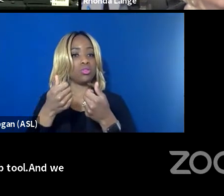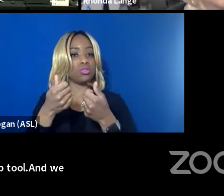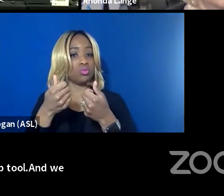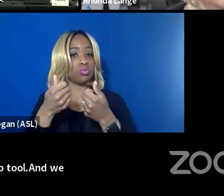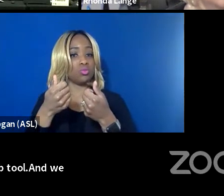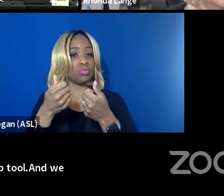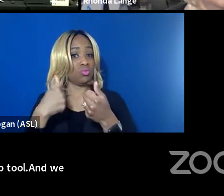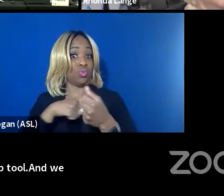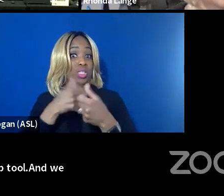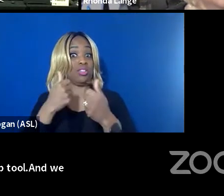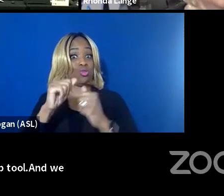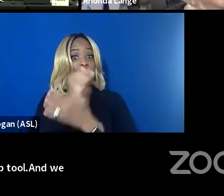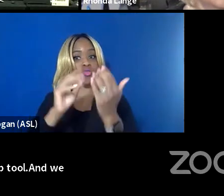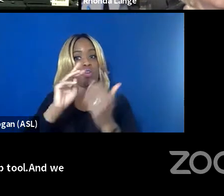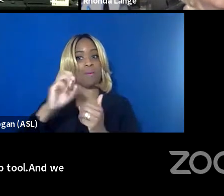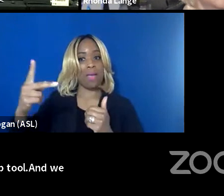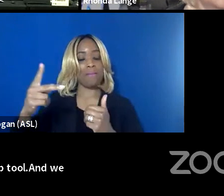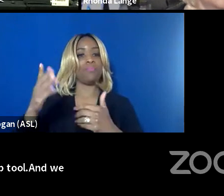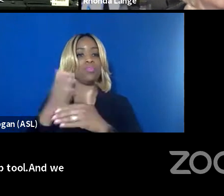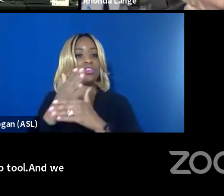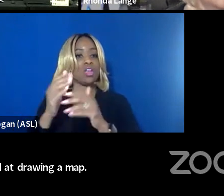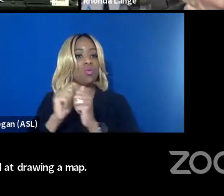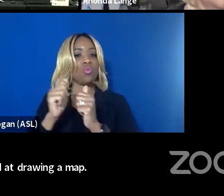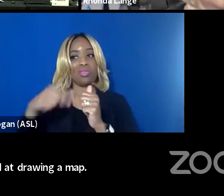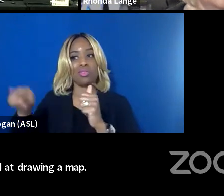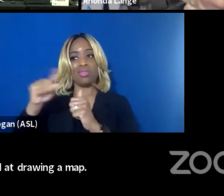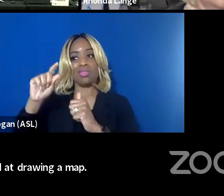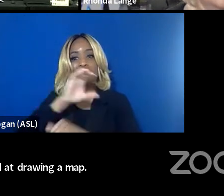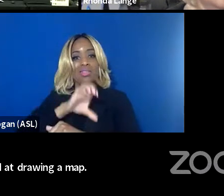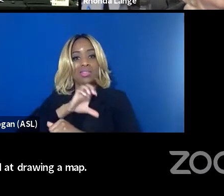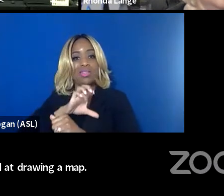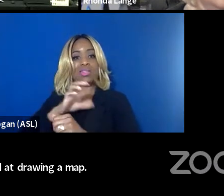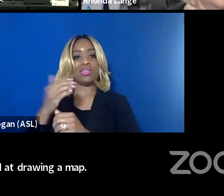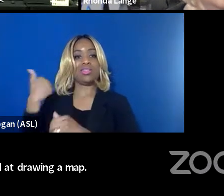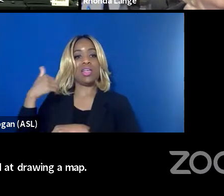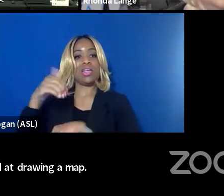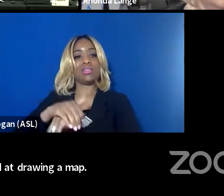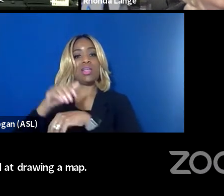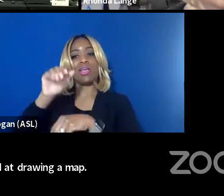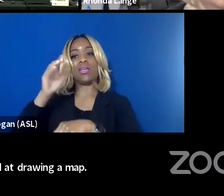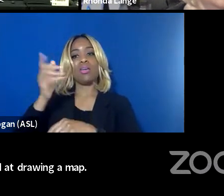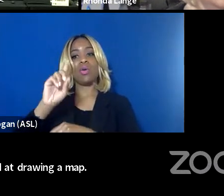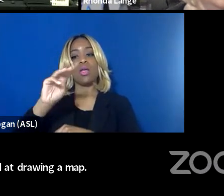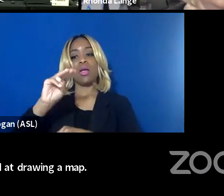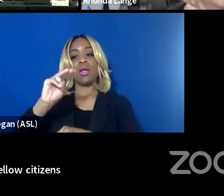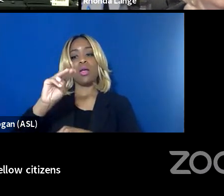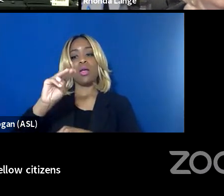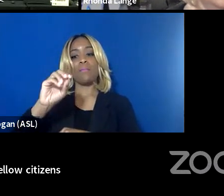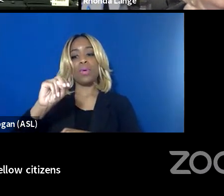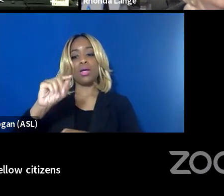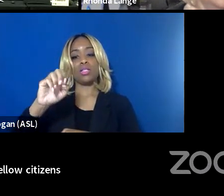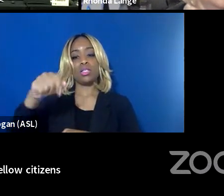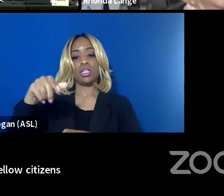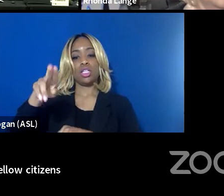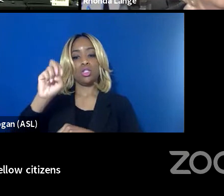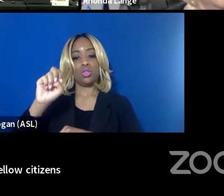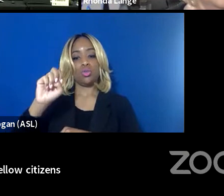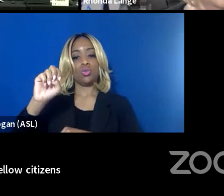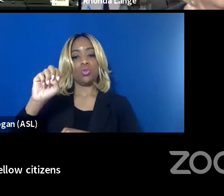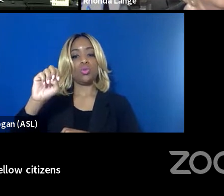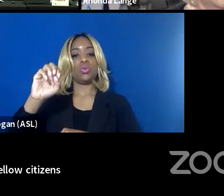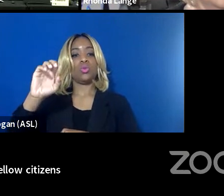map and shared it with our fellow citizens last night at the Montague City Hall. Hi,